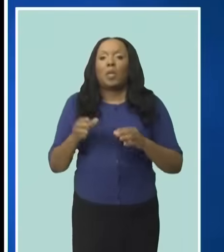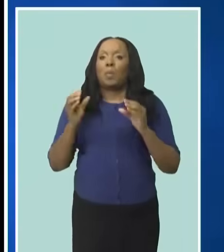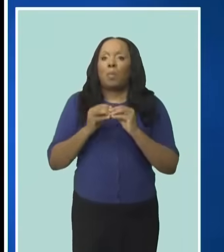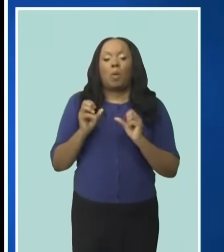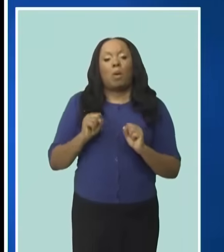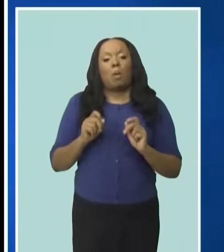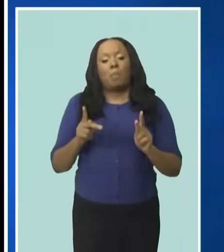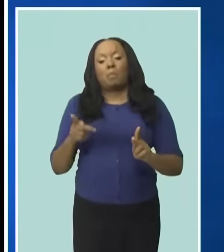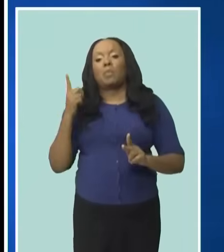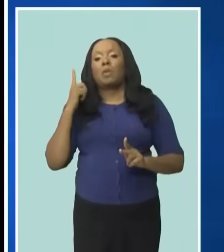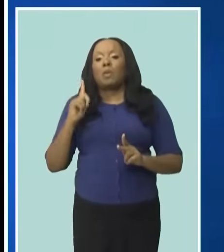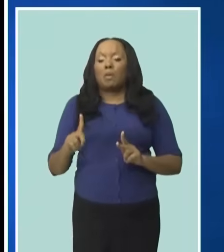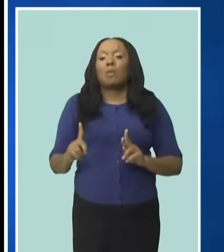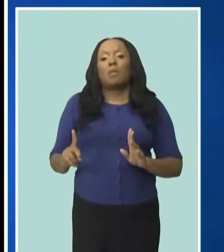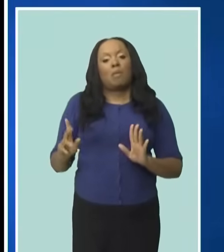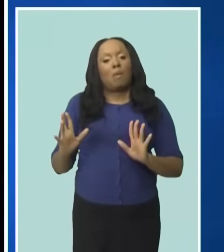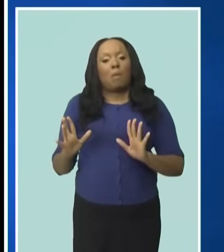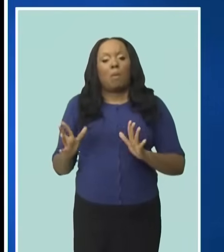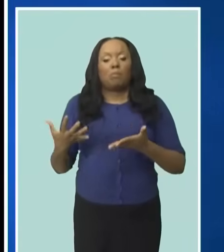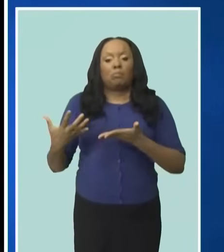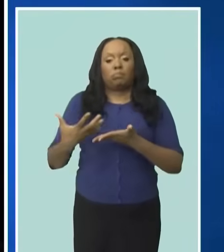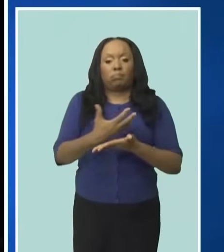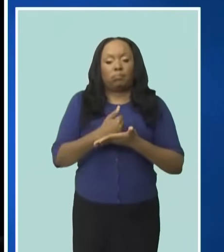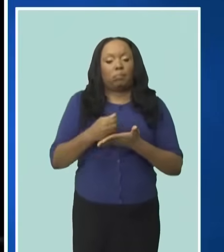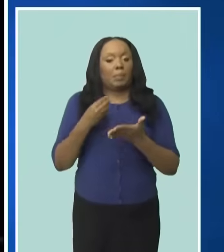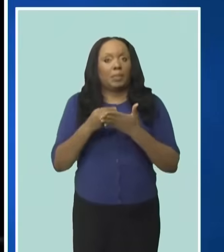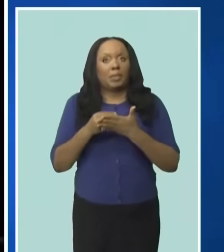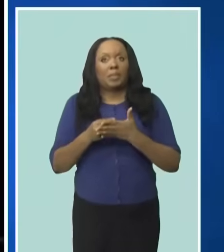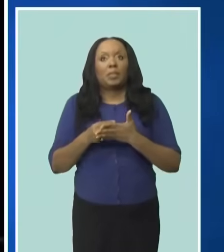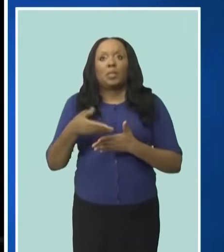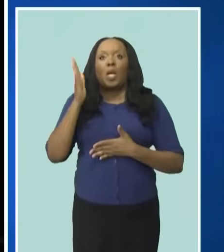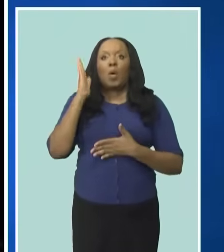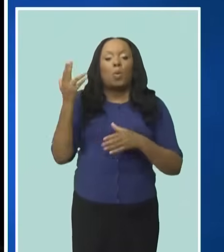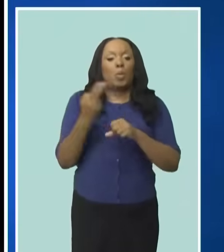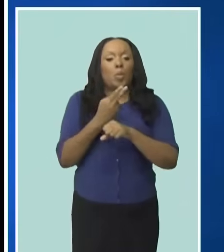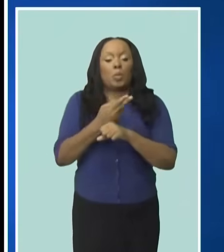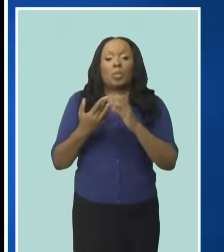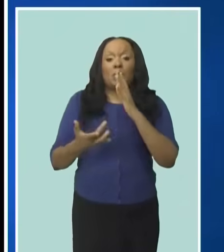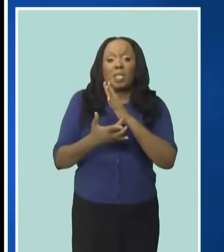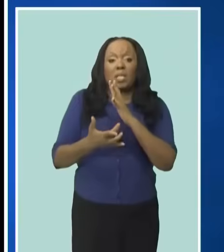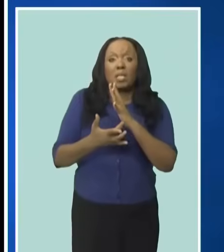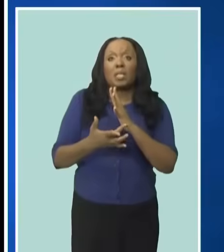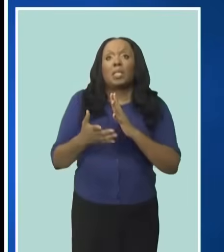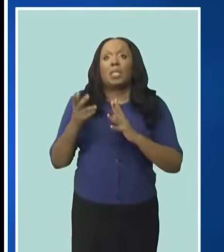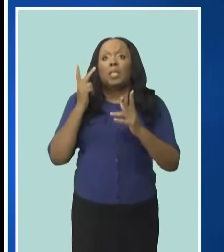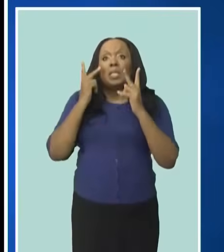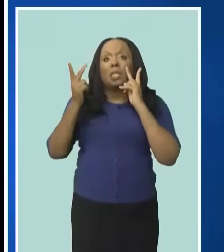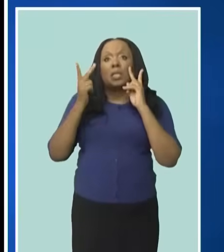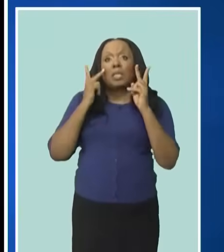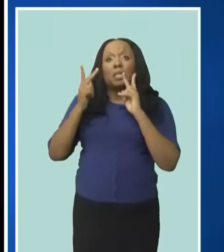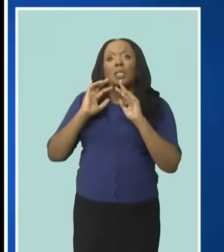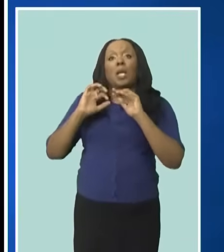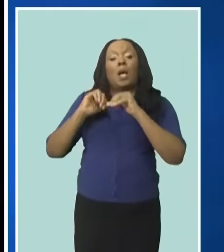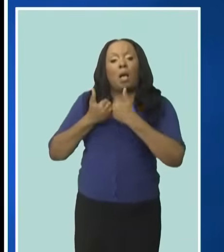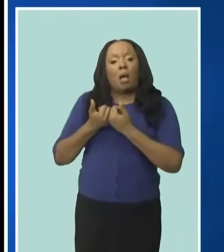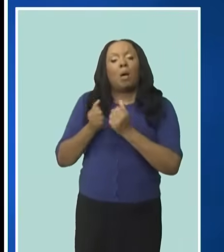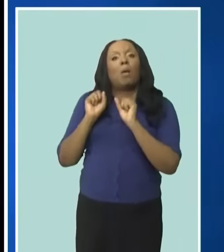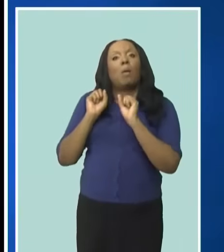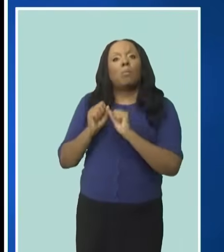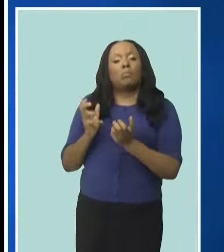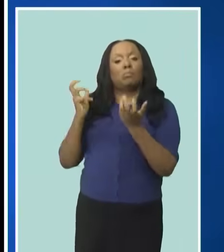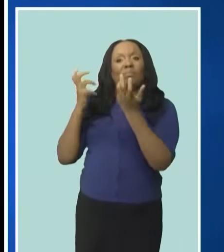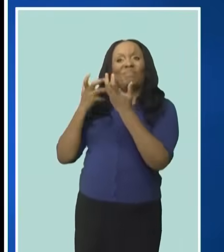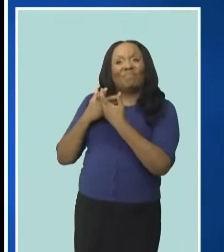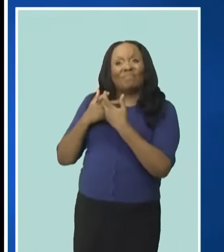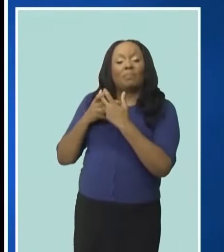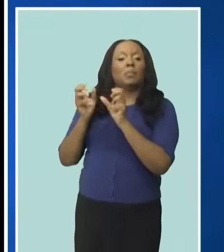income. And by using technology to create efficiency in matching, we increase their productivity so that